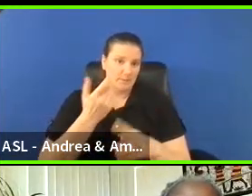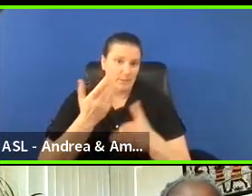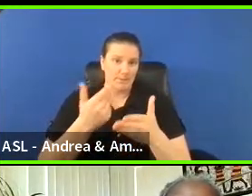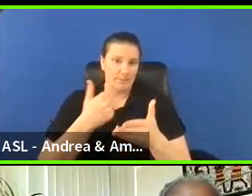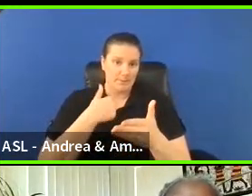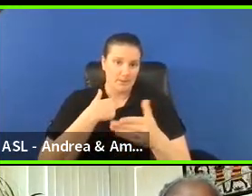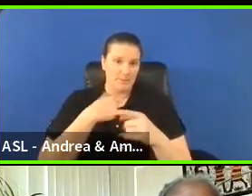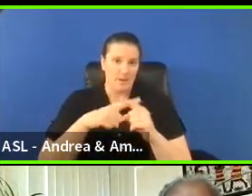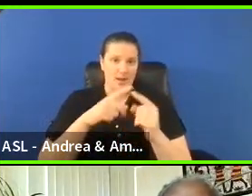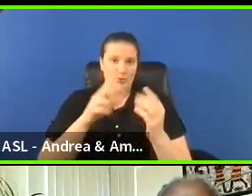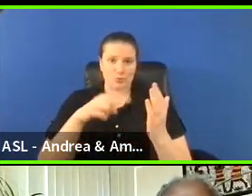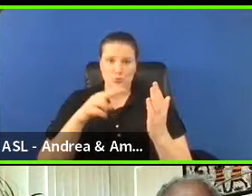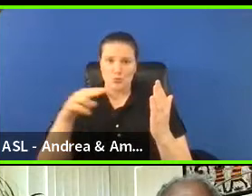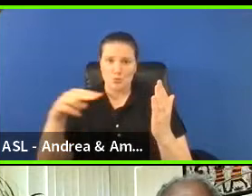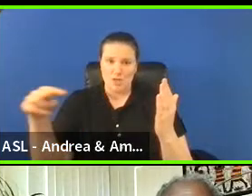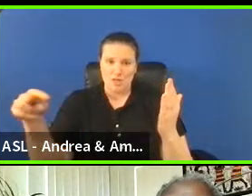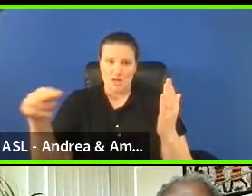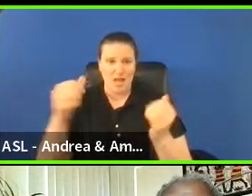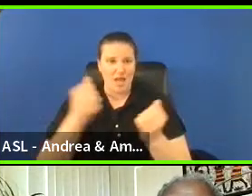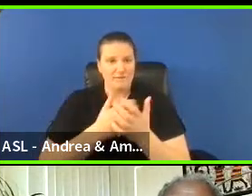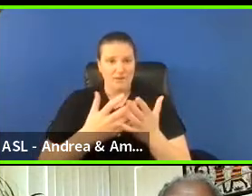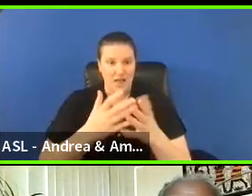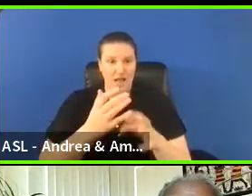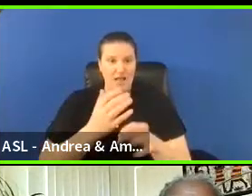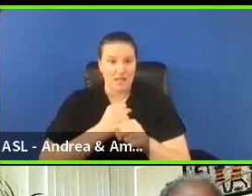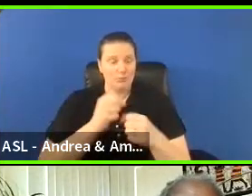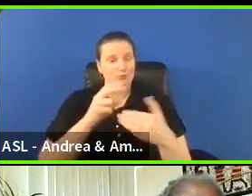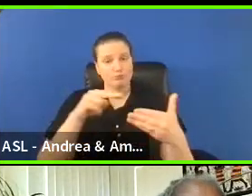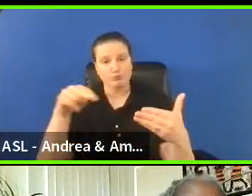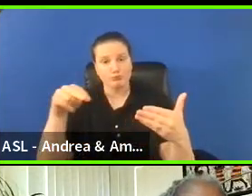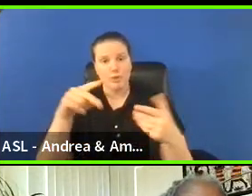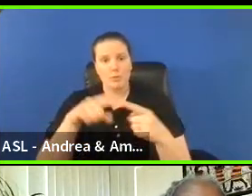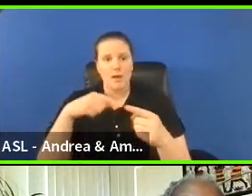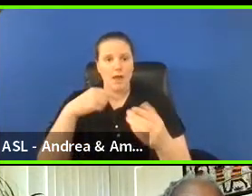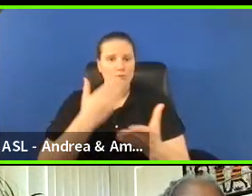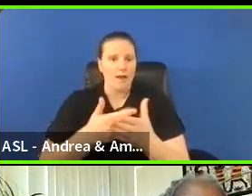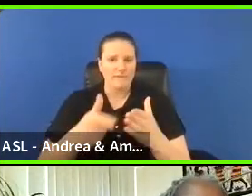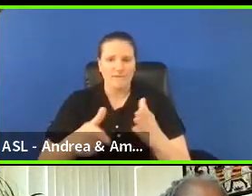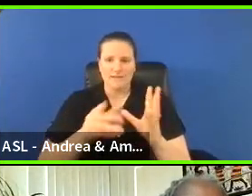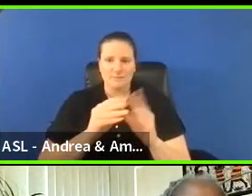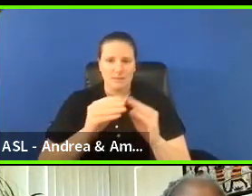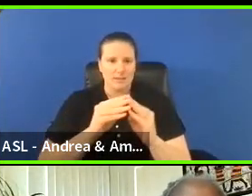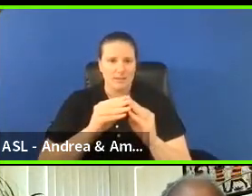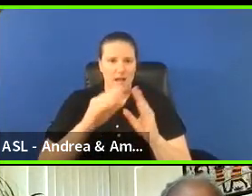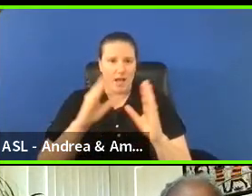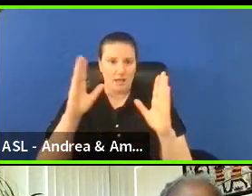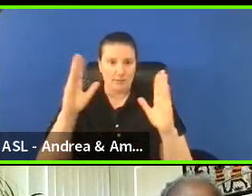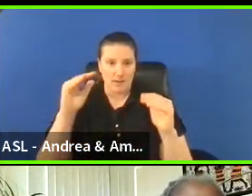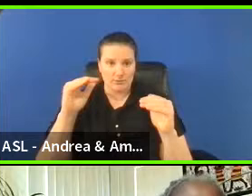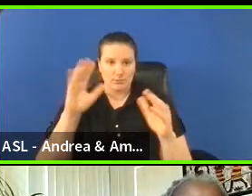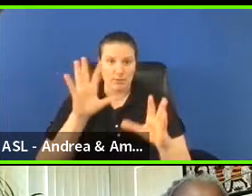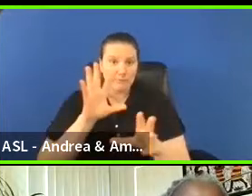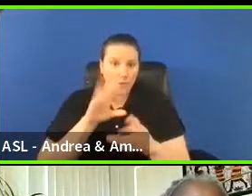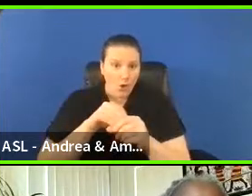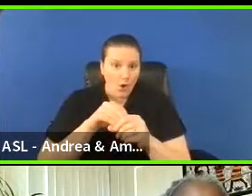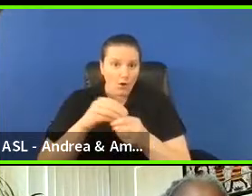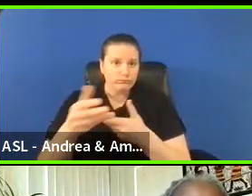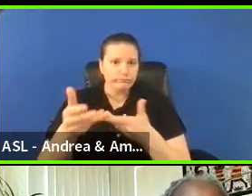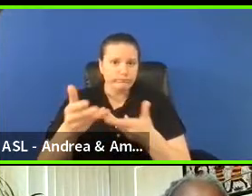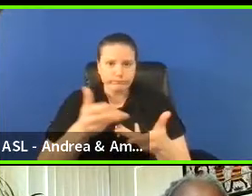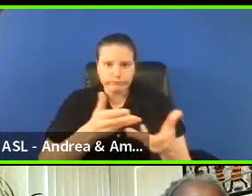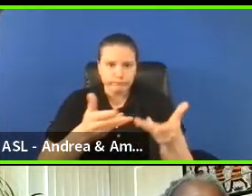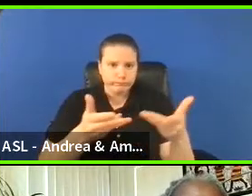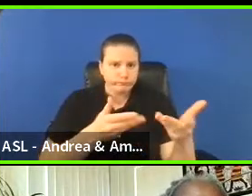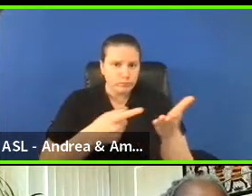but I actually read everything that I get. And so when I come to these meetings, I actually expect to be engaged in